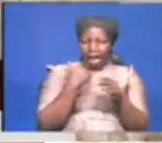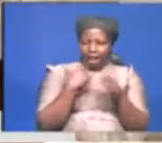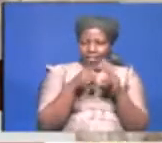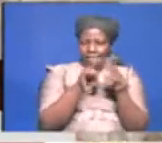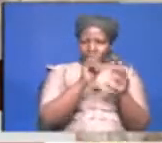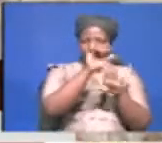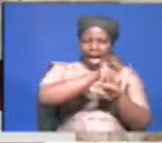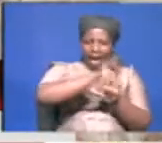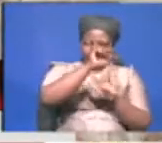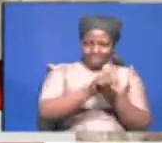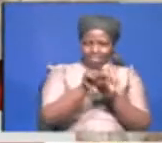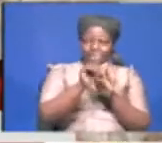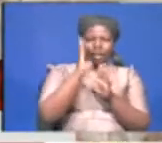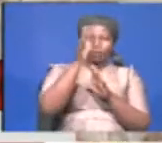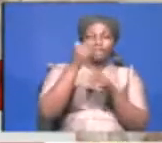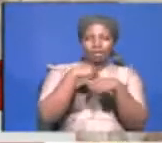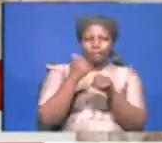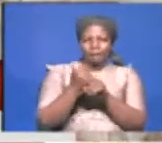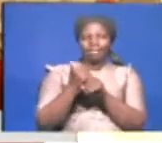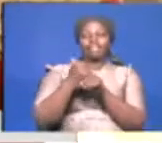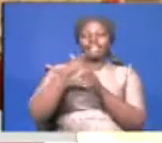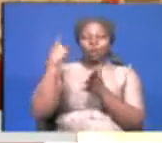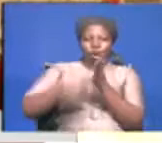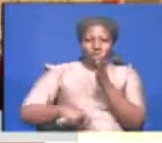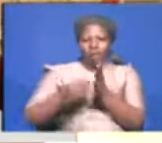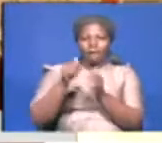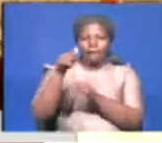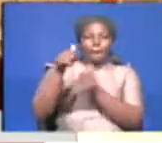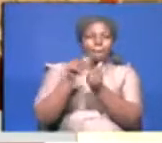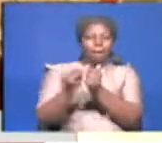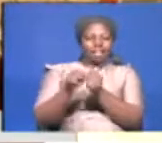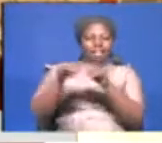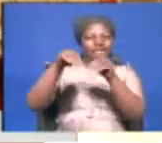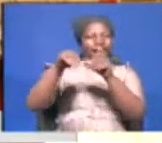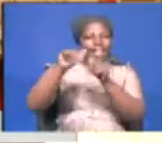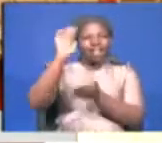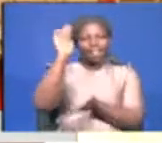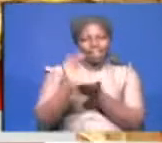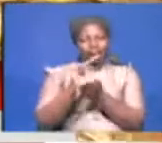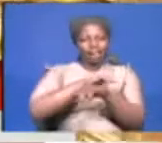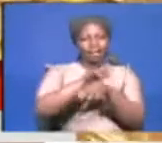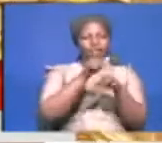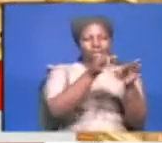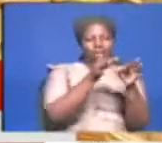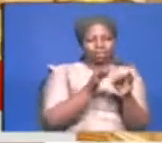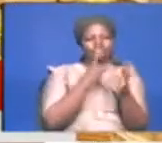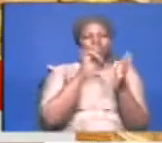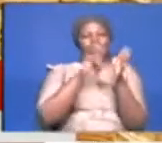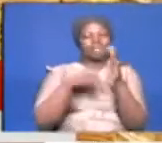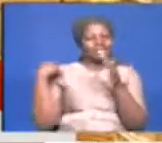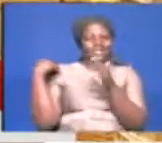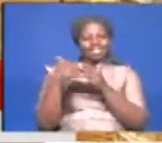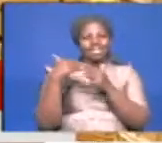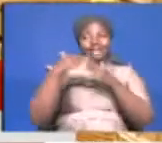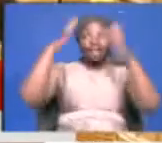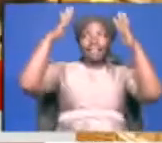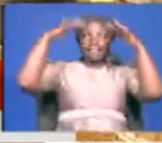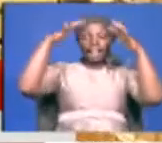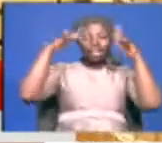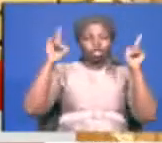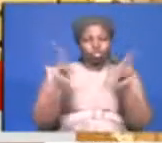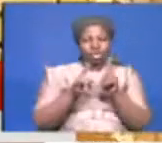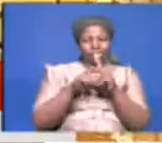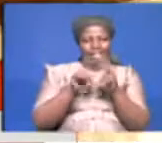and this will see the retail price of maize flour reduce. The National Treasury further says since the onset of the short rains, the prices